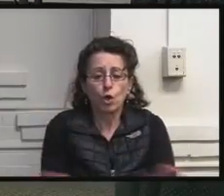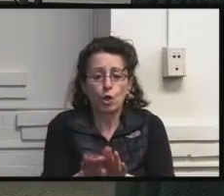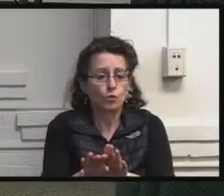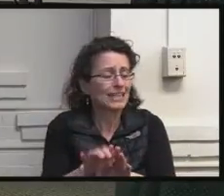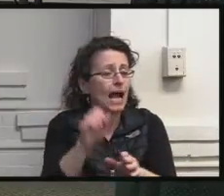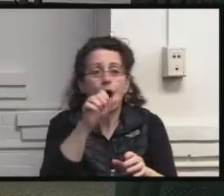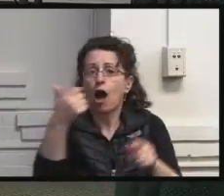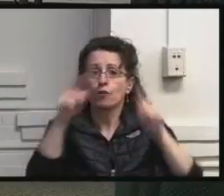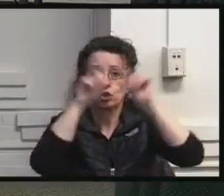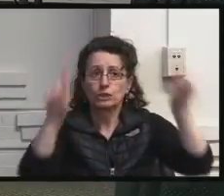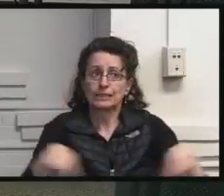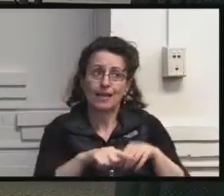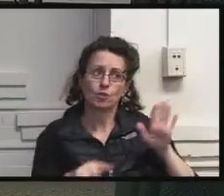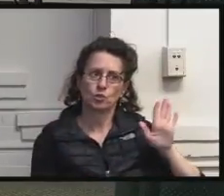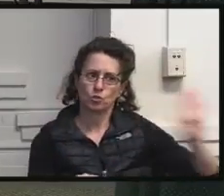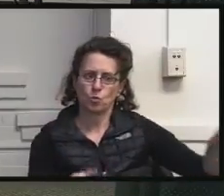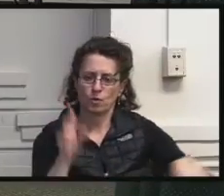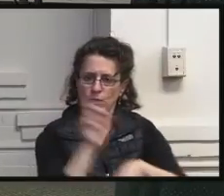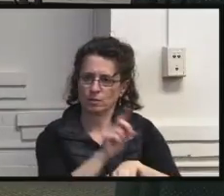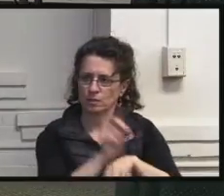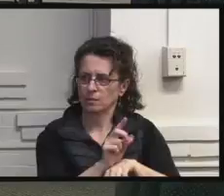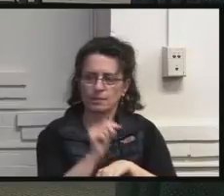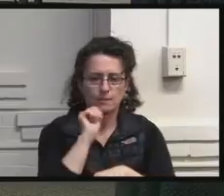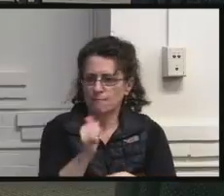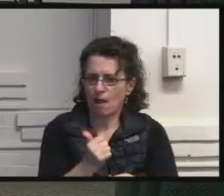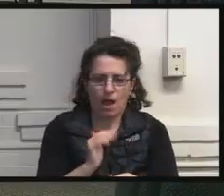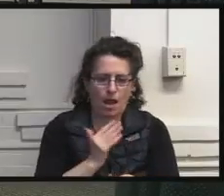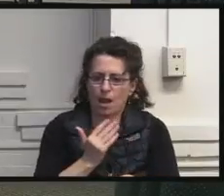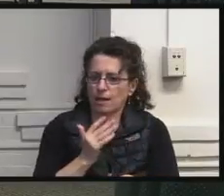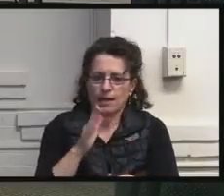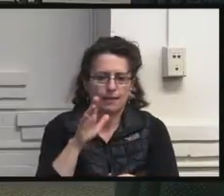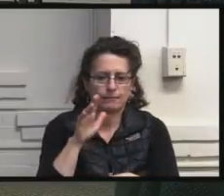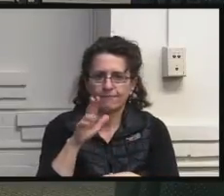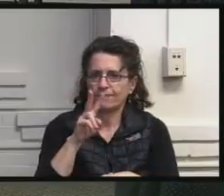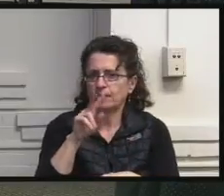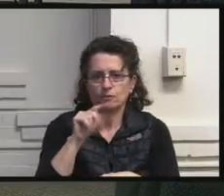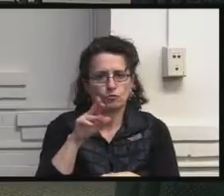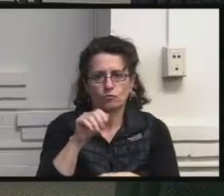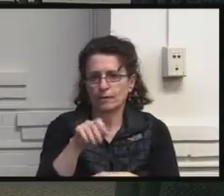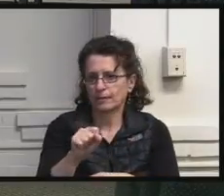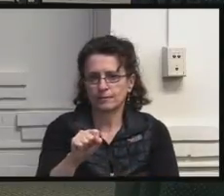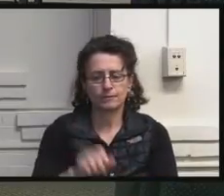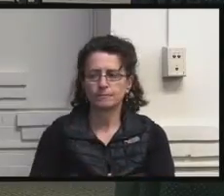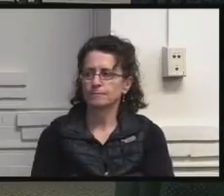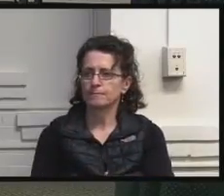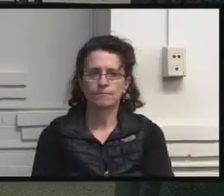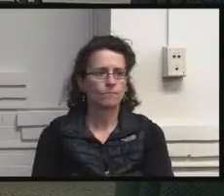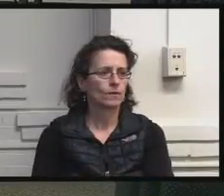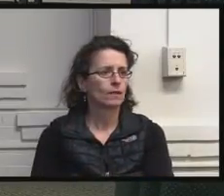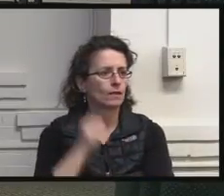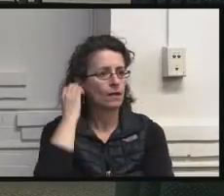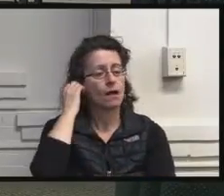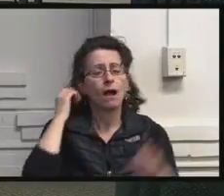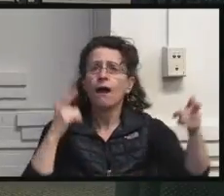that, it's the town that takes the lead on signing the detour route. Done.